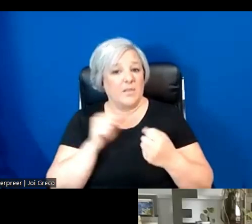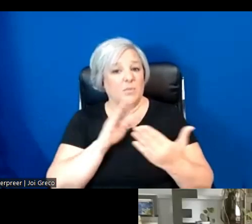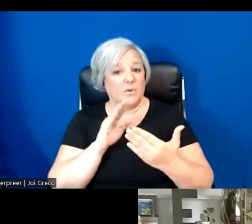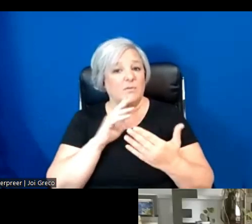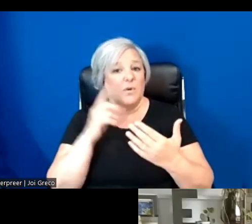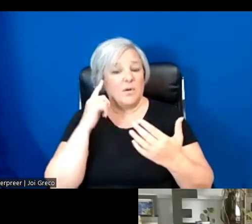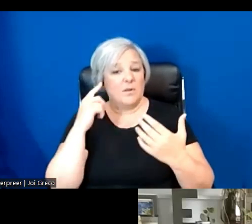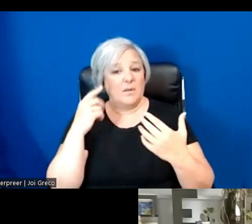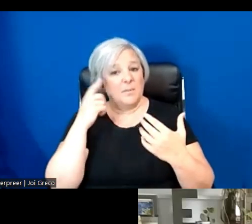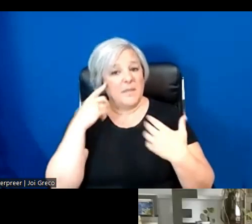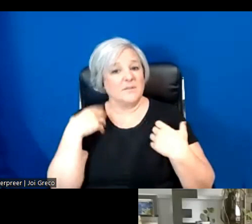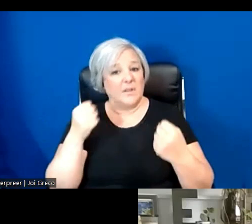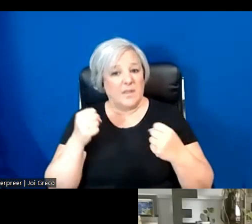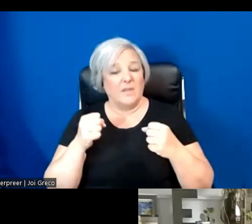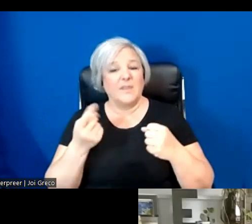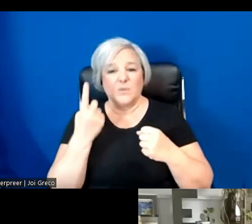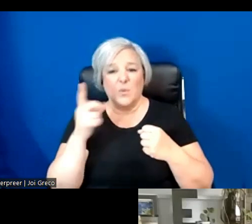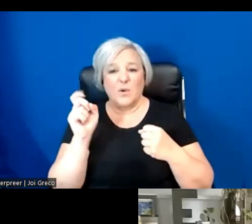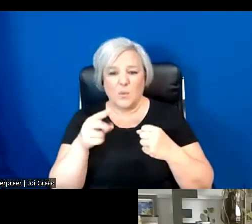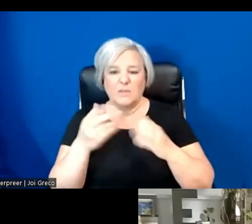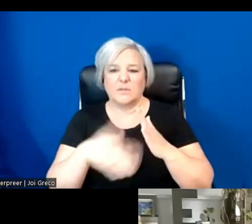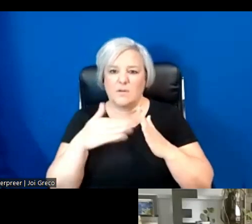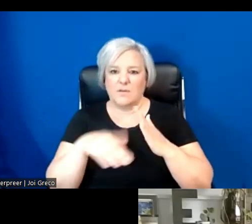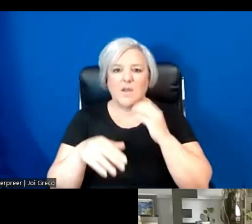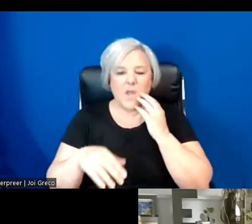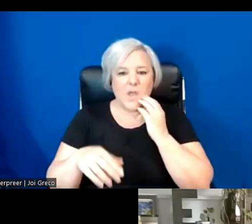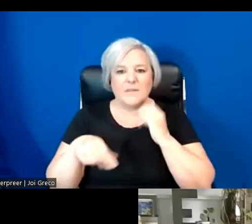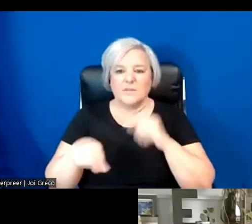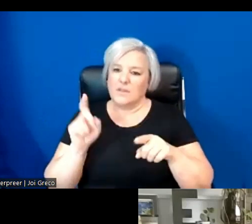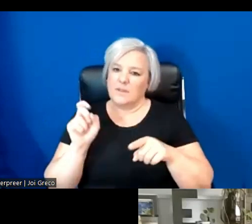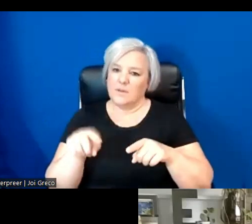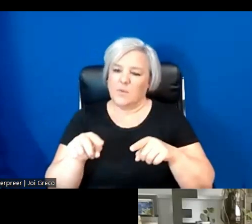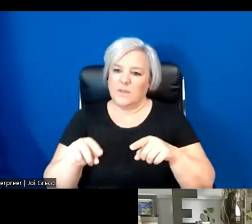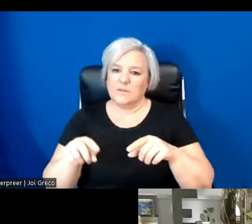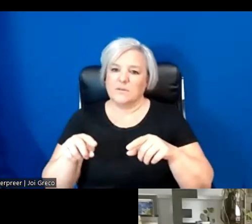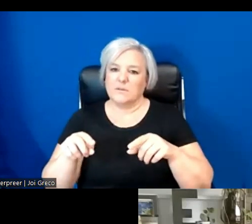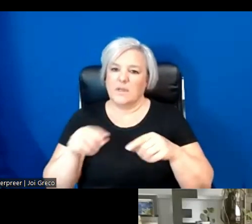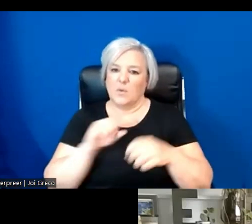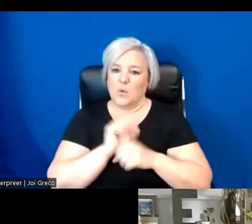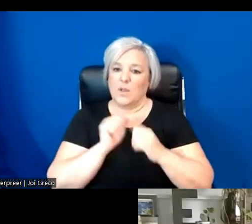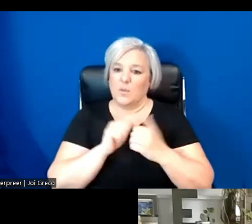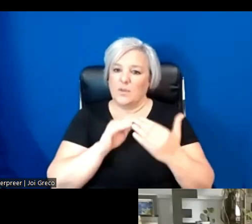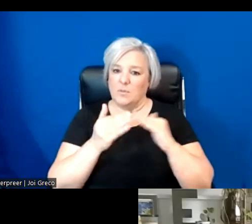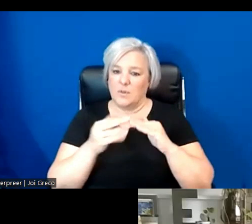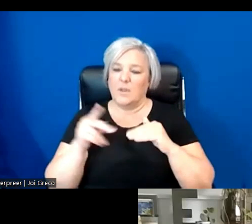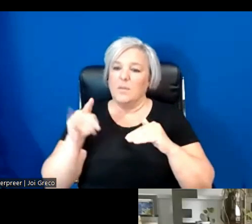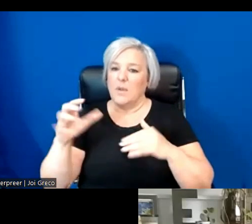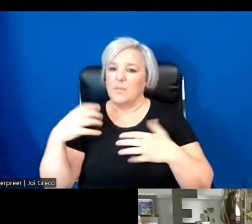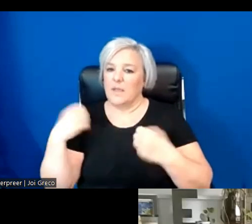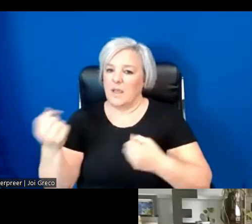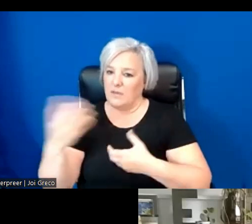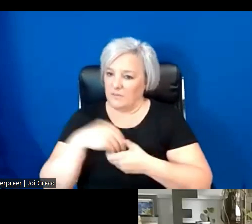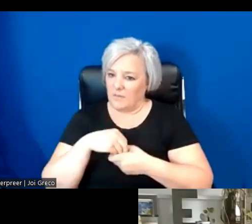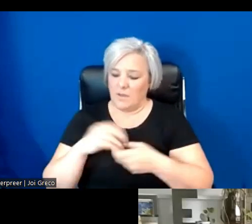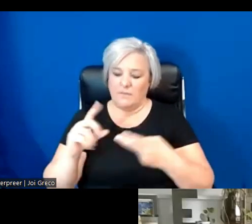promotion framework. And that's one of the questions that keeps coming up throughout this work and working with communities. When is public health a convener, and